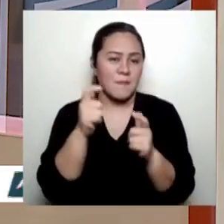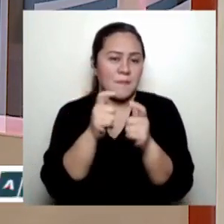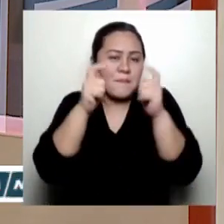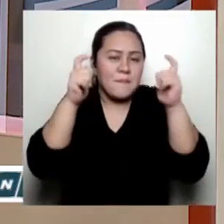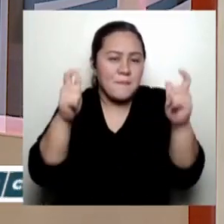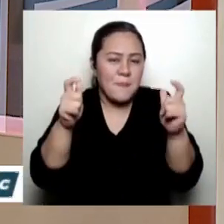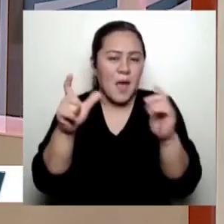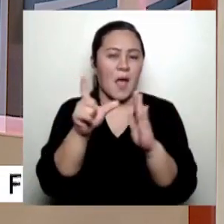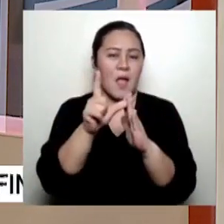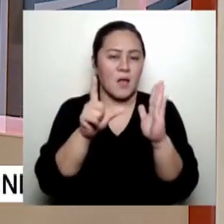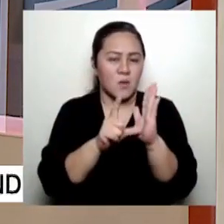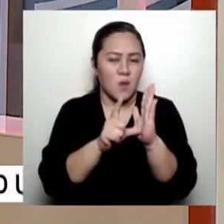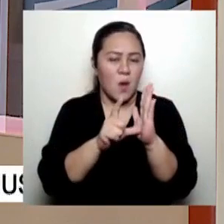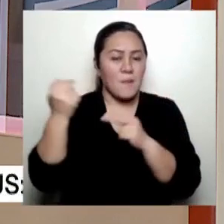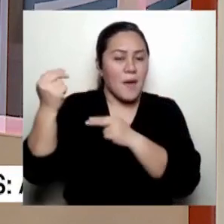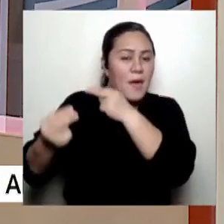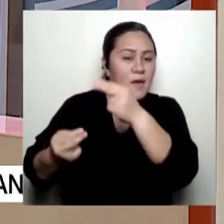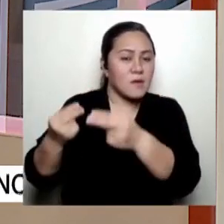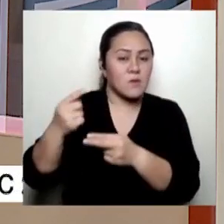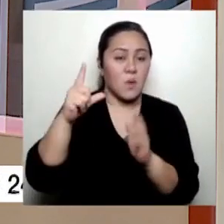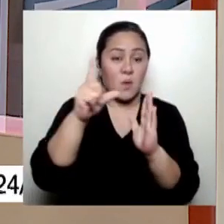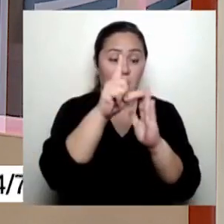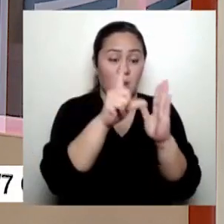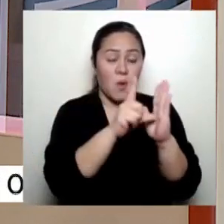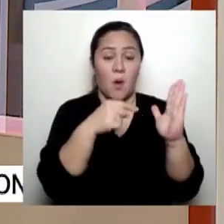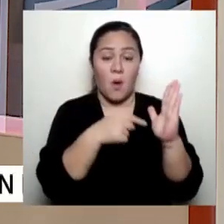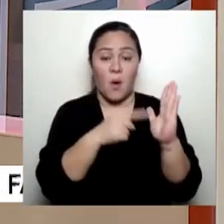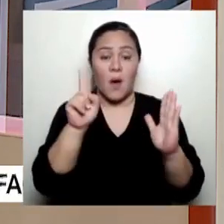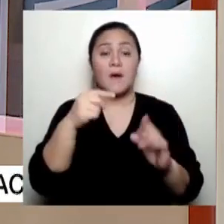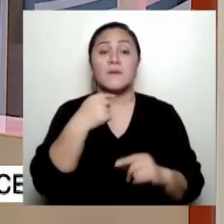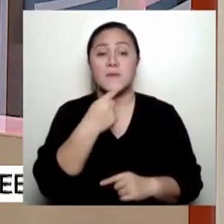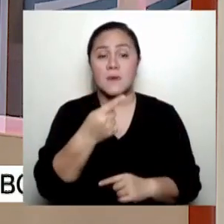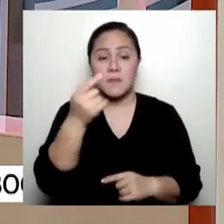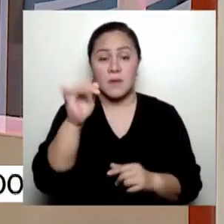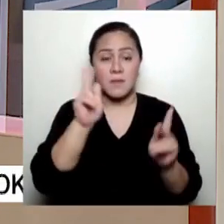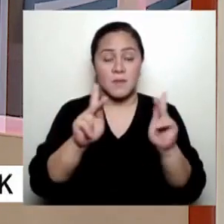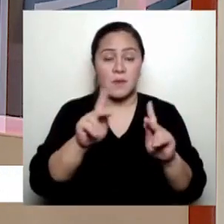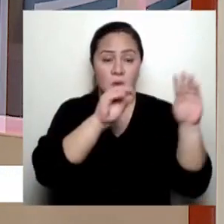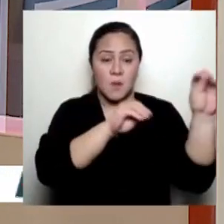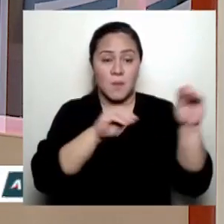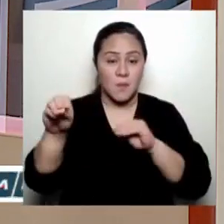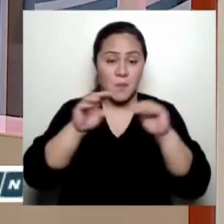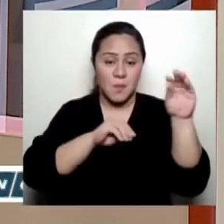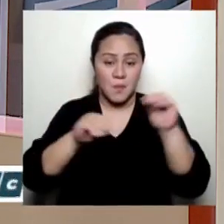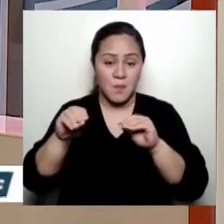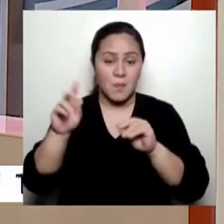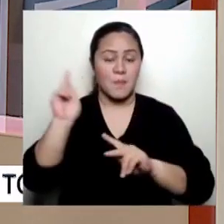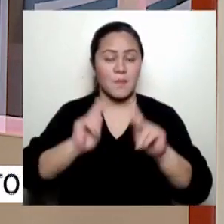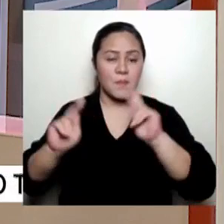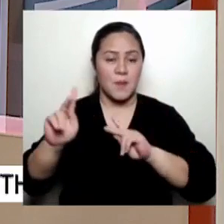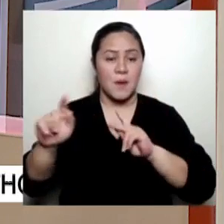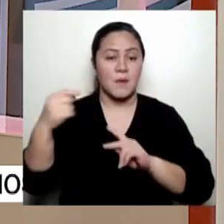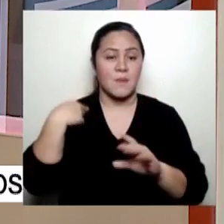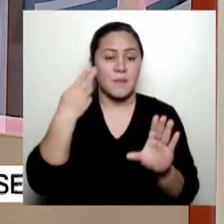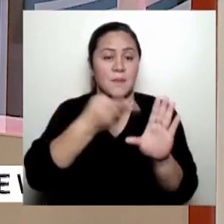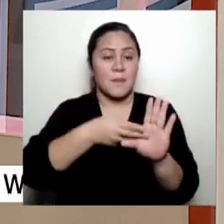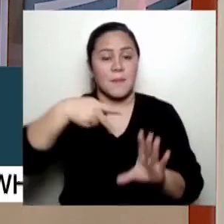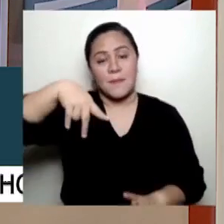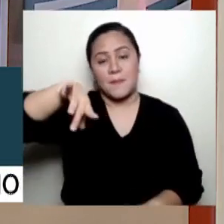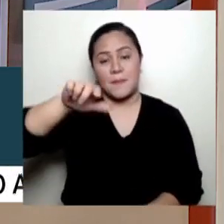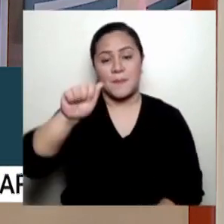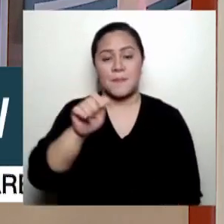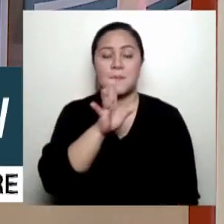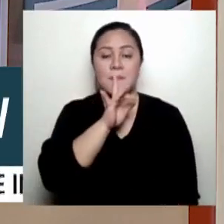history. He also signed a law creating the Department of Migrant Workers. Pia Gutierrez joins us on the line for details. Pia,